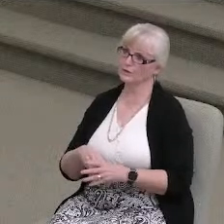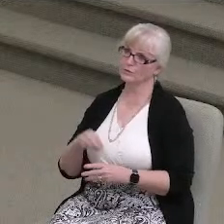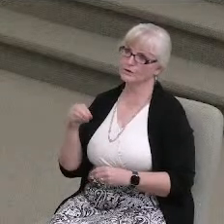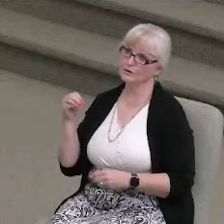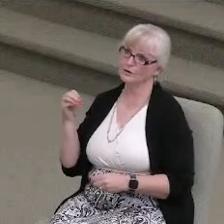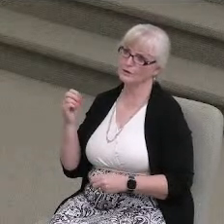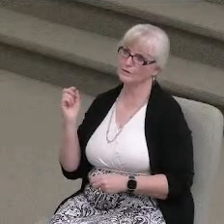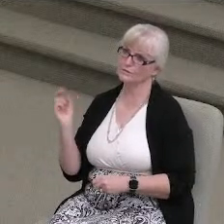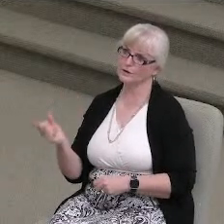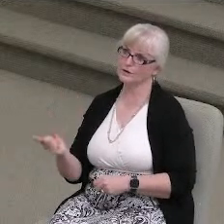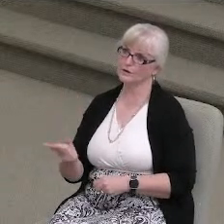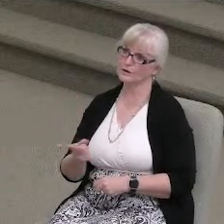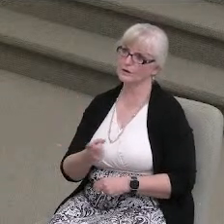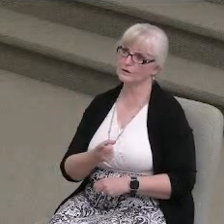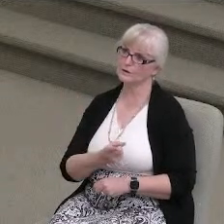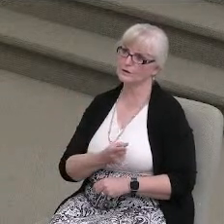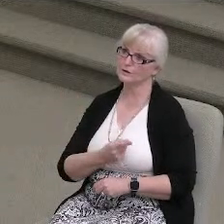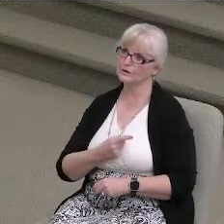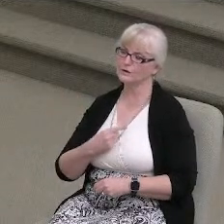out of